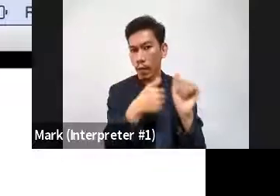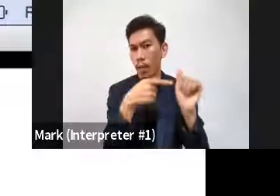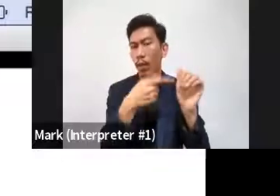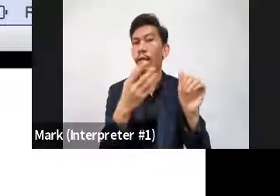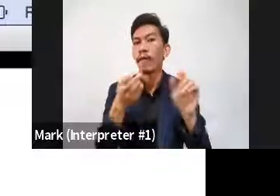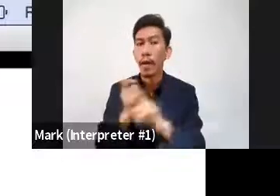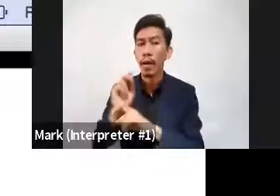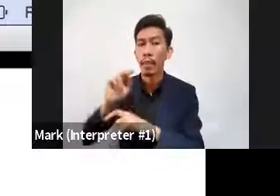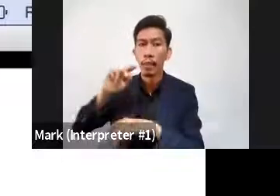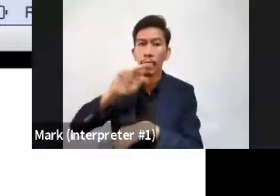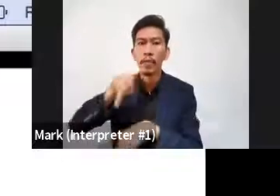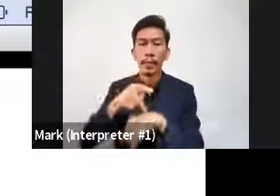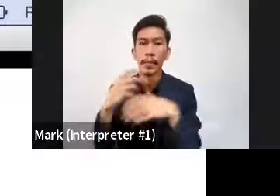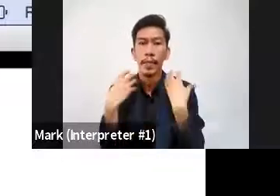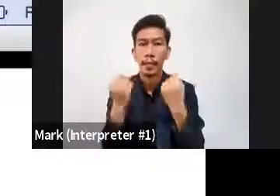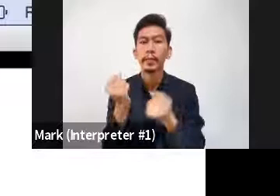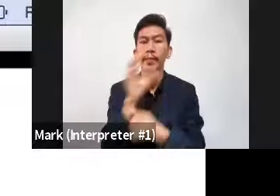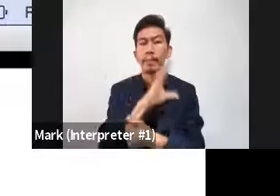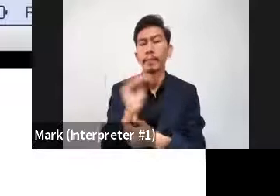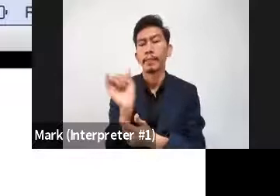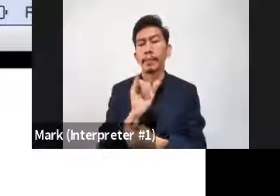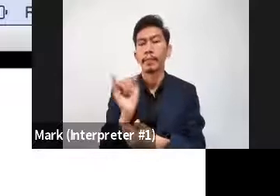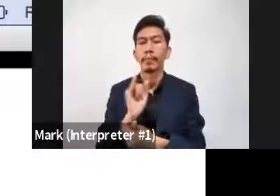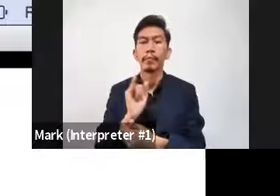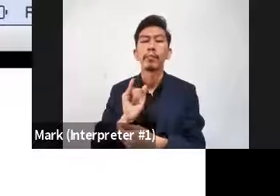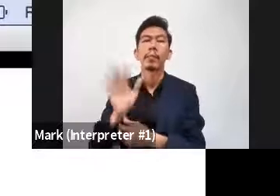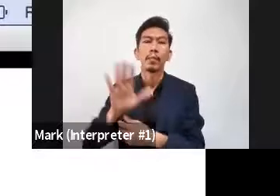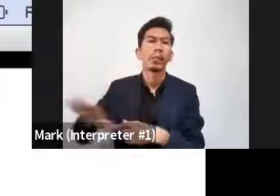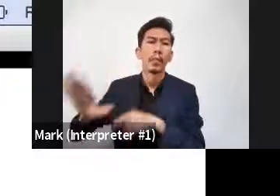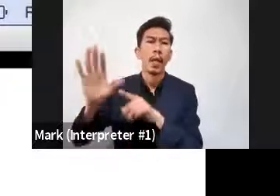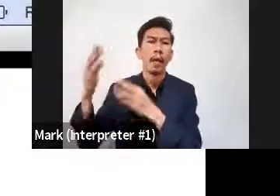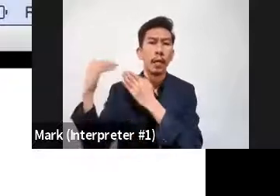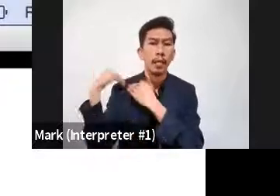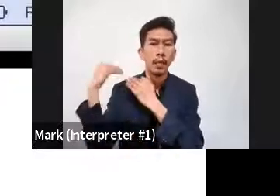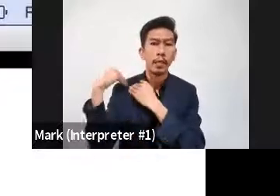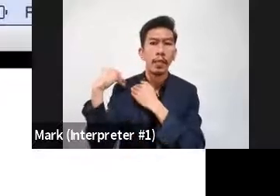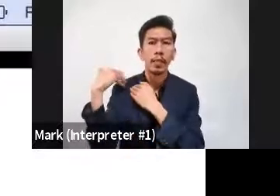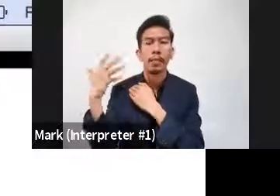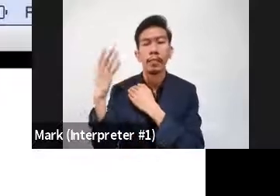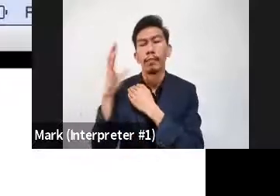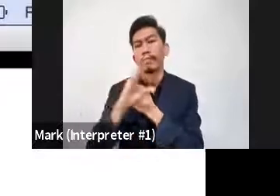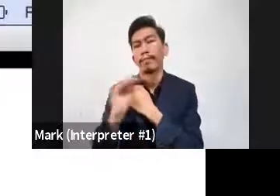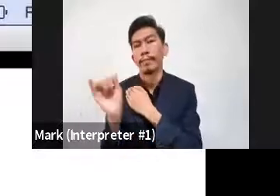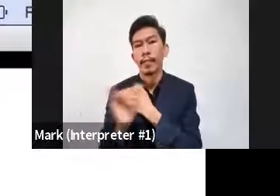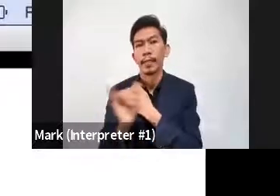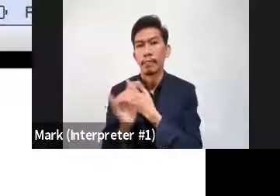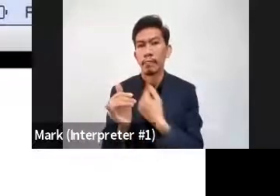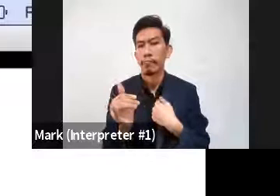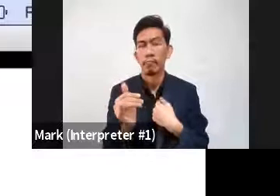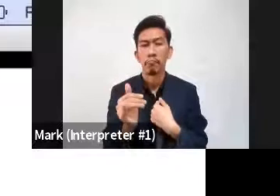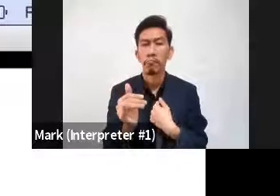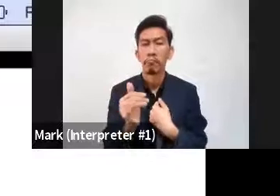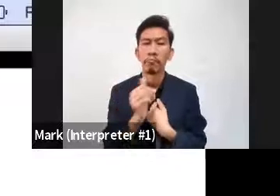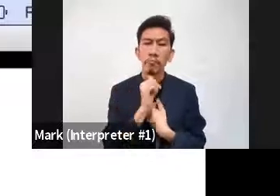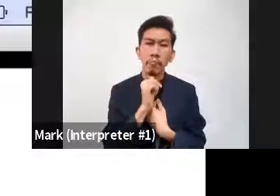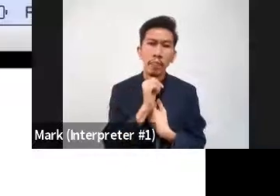course, what are their actual responsibilities. As well, I was not able to provide a